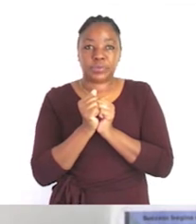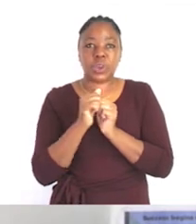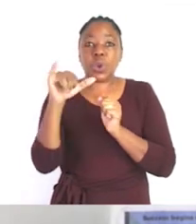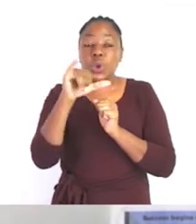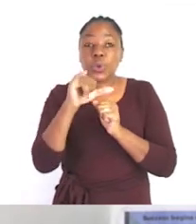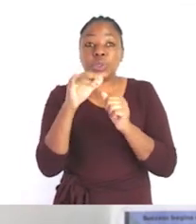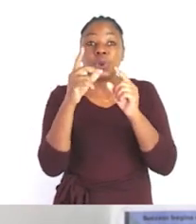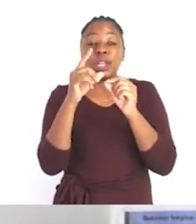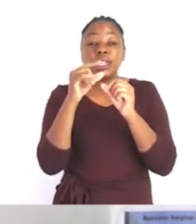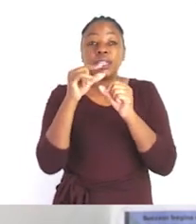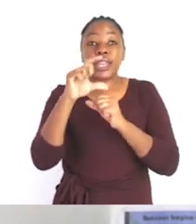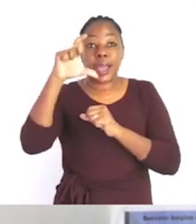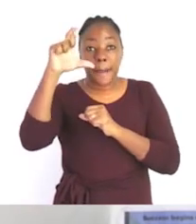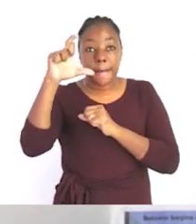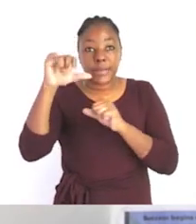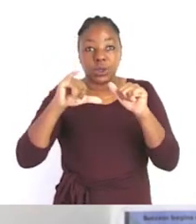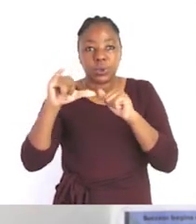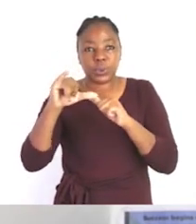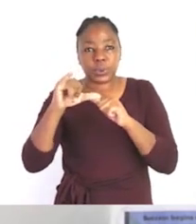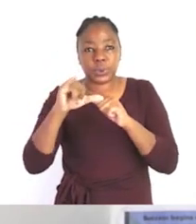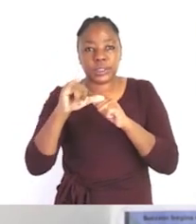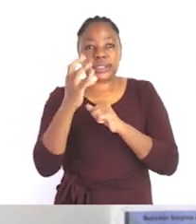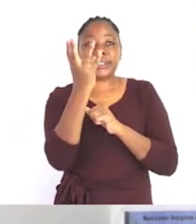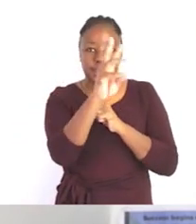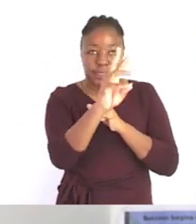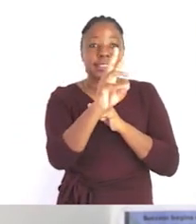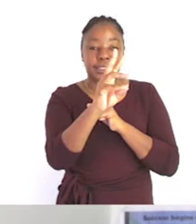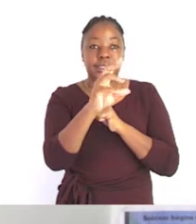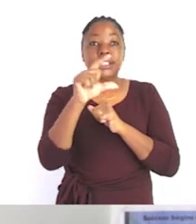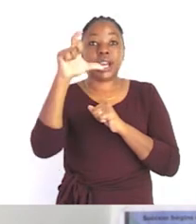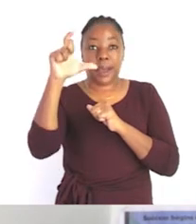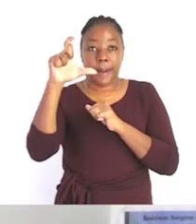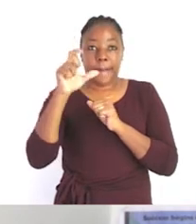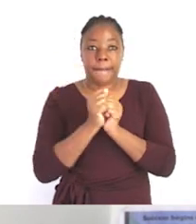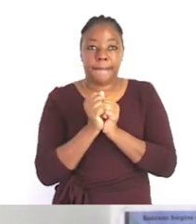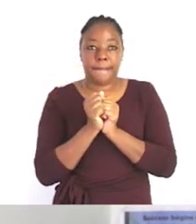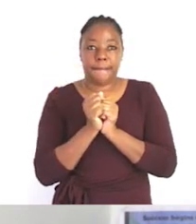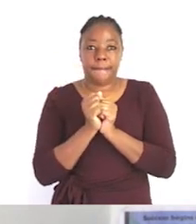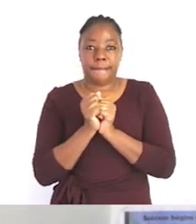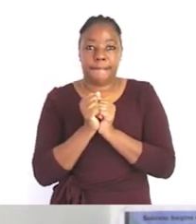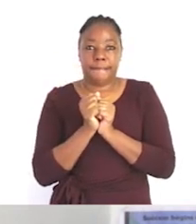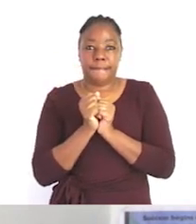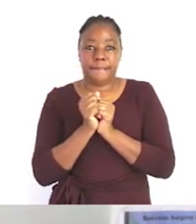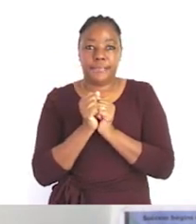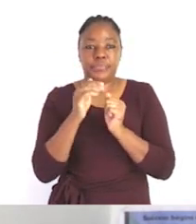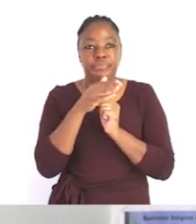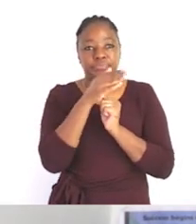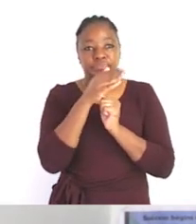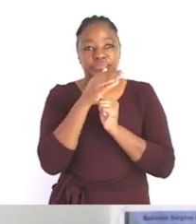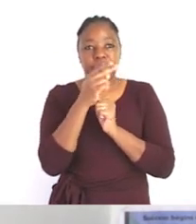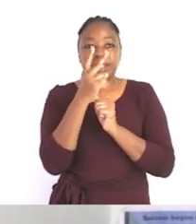6s. Then, if we see that they are the same, we are going to have to check the second